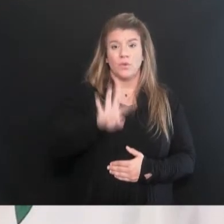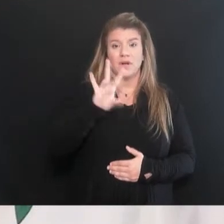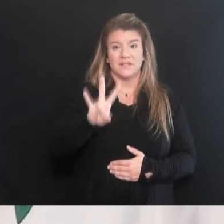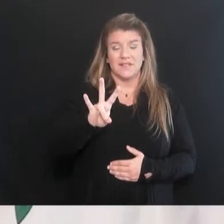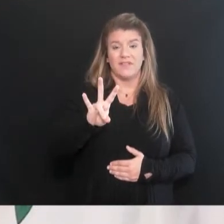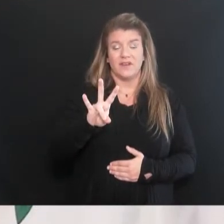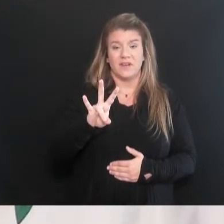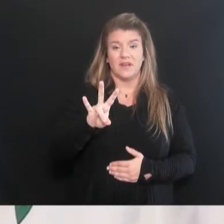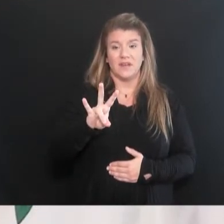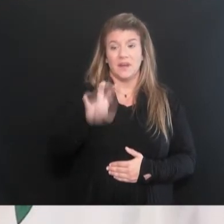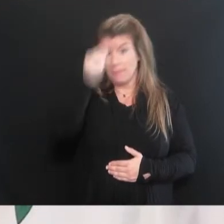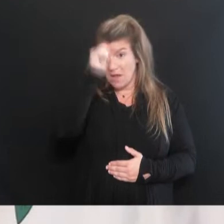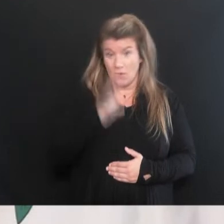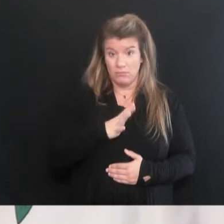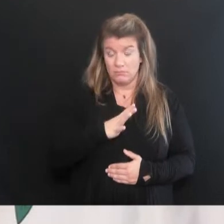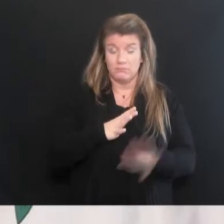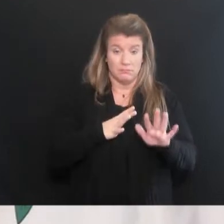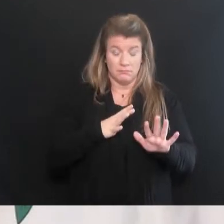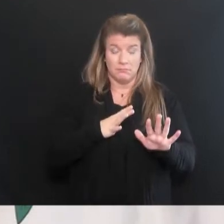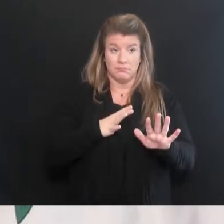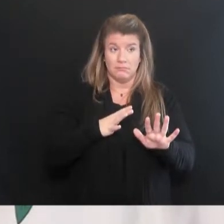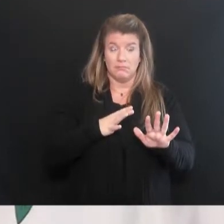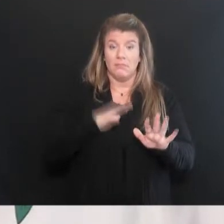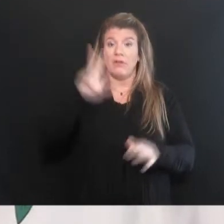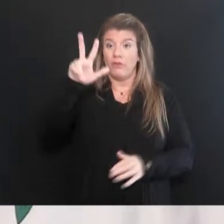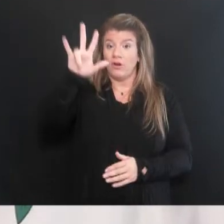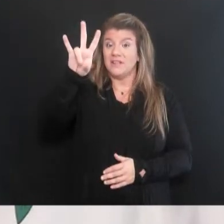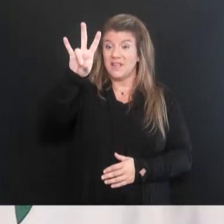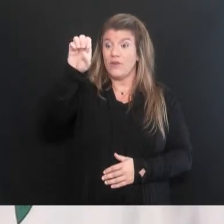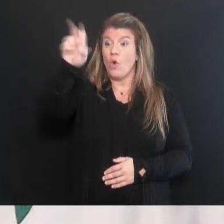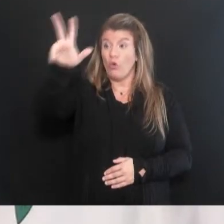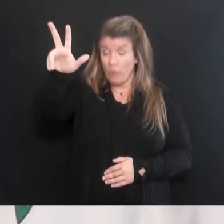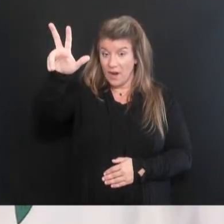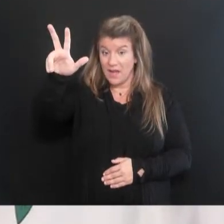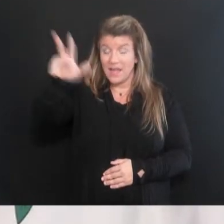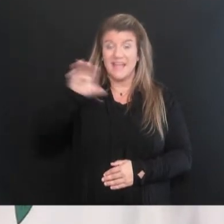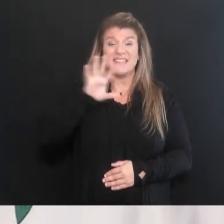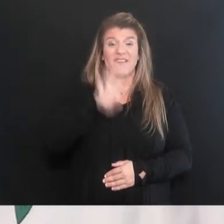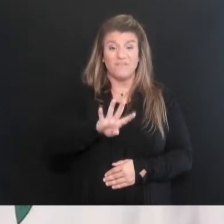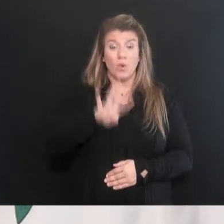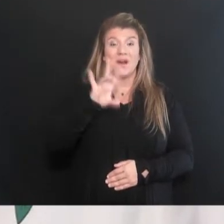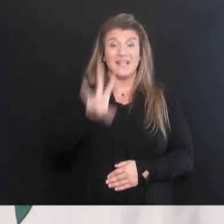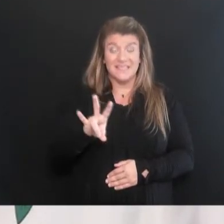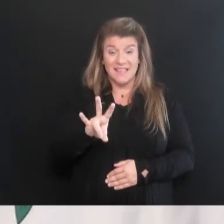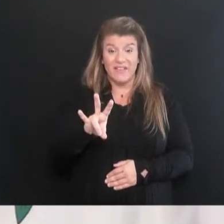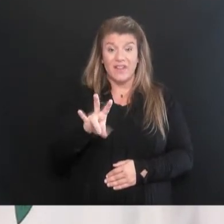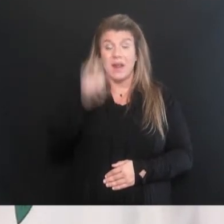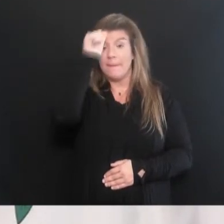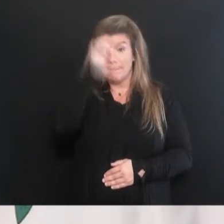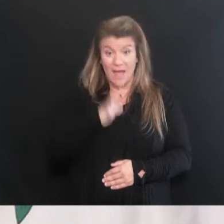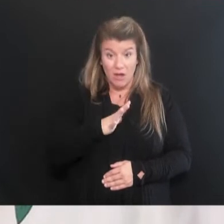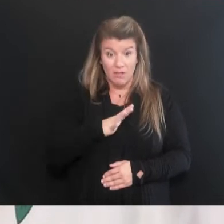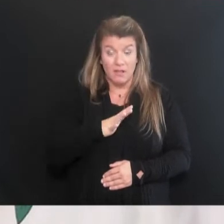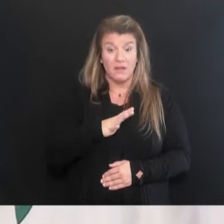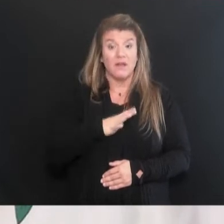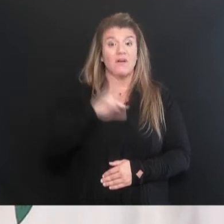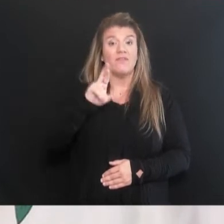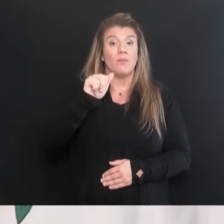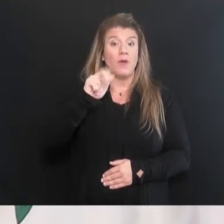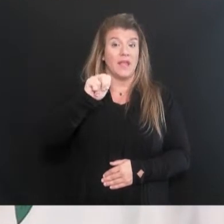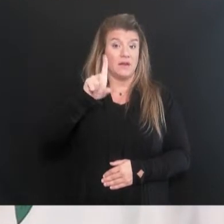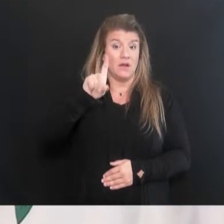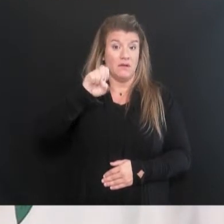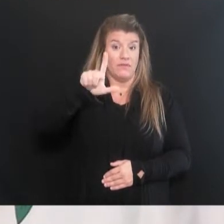47-year-old male. The 3,703rd death is a 47-year-old male from Randolph